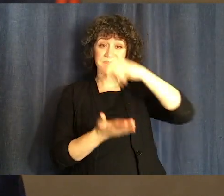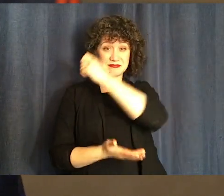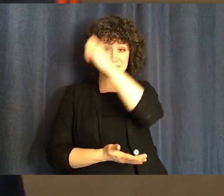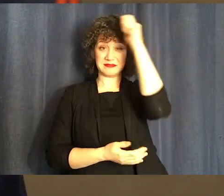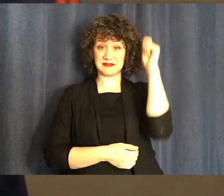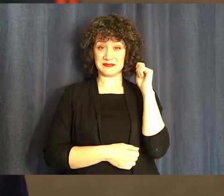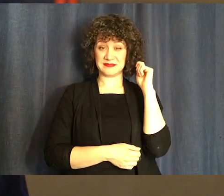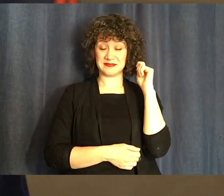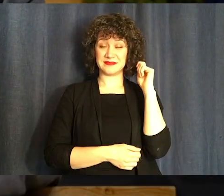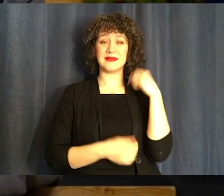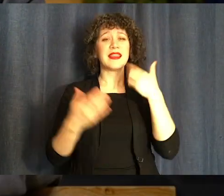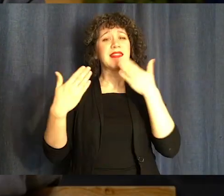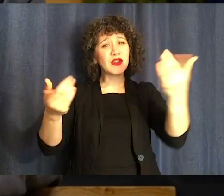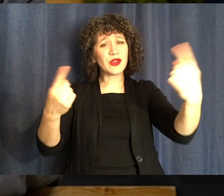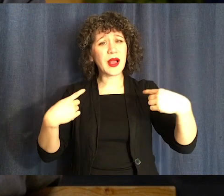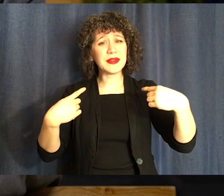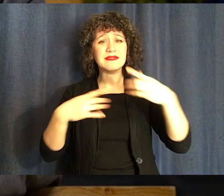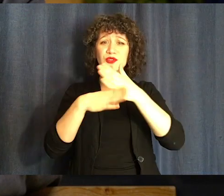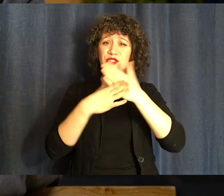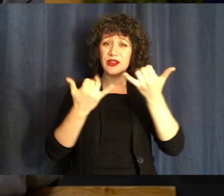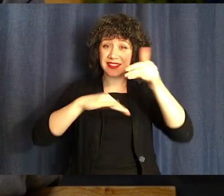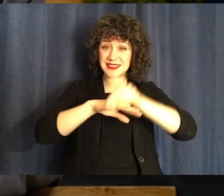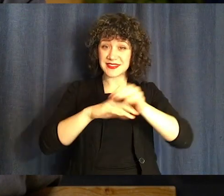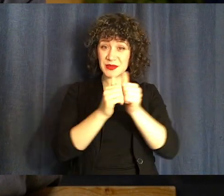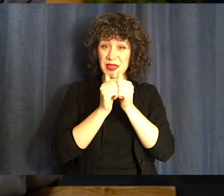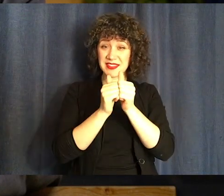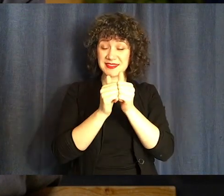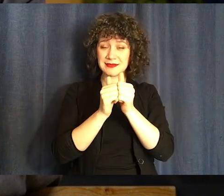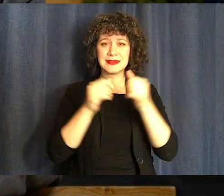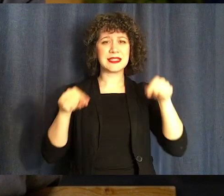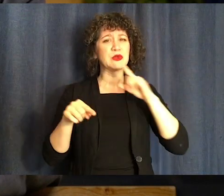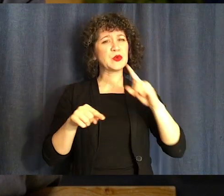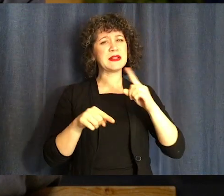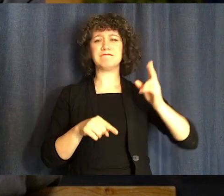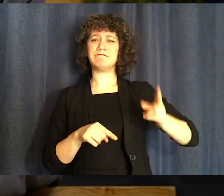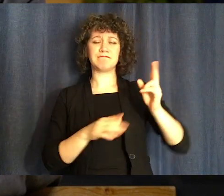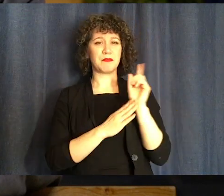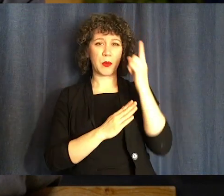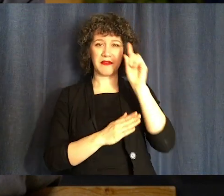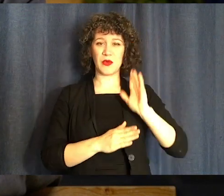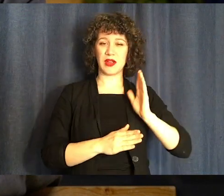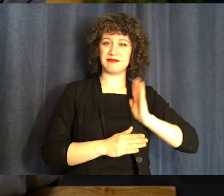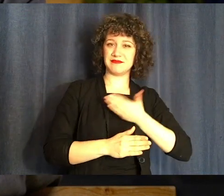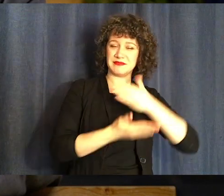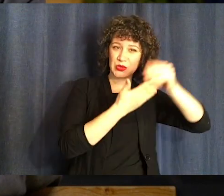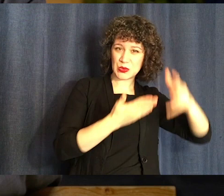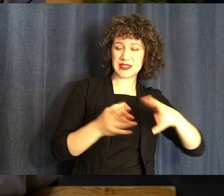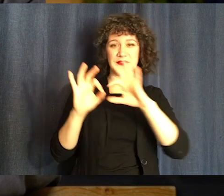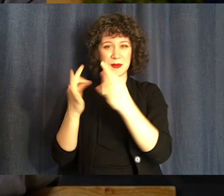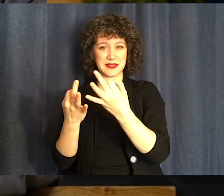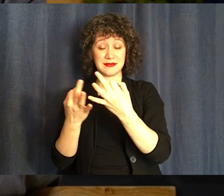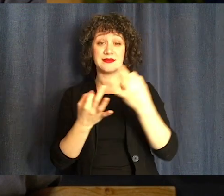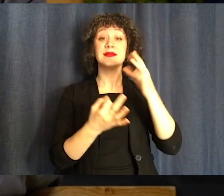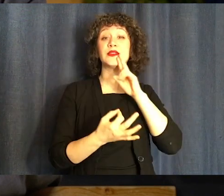with us. This is a historic moment for our students and families. Houston Junior Senior High families and friends, it is my privilege